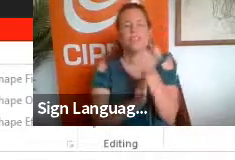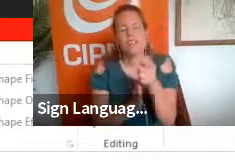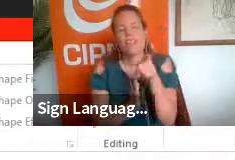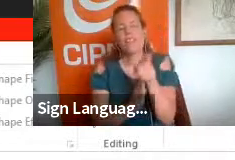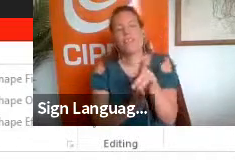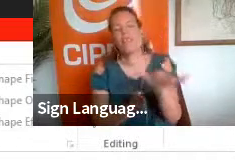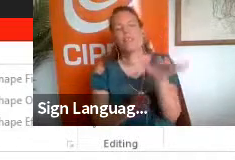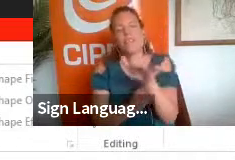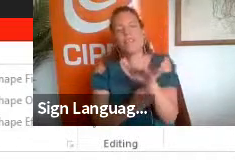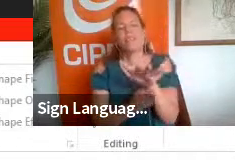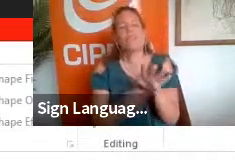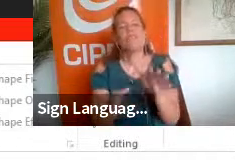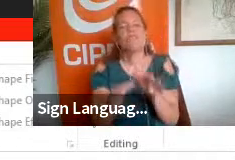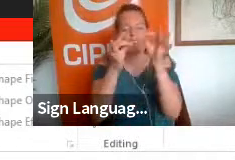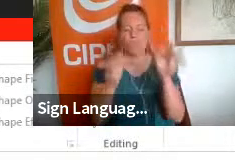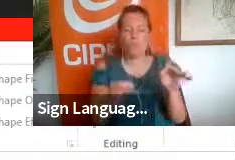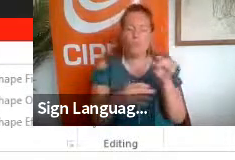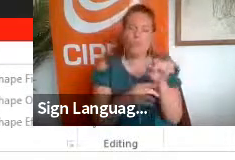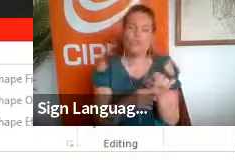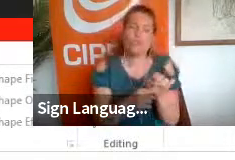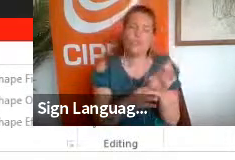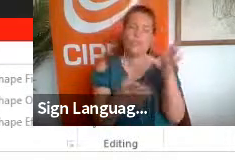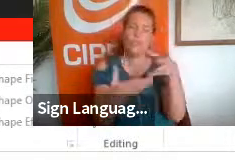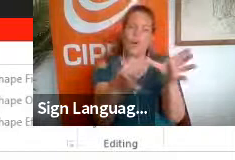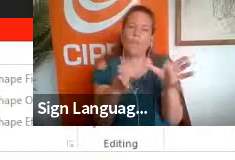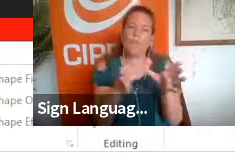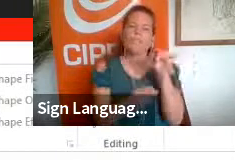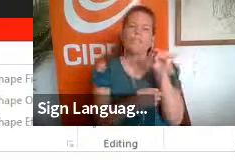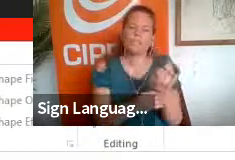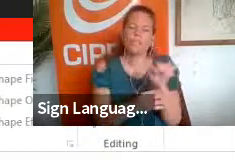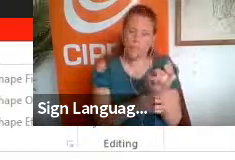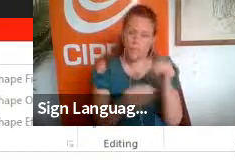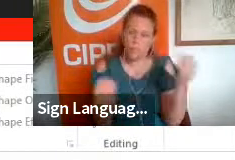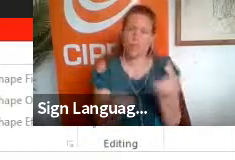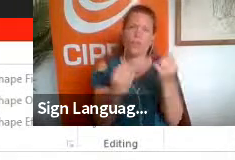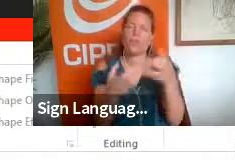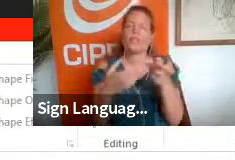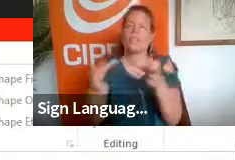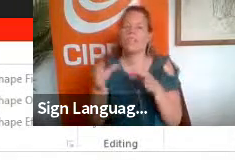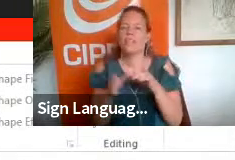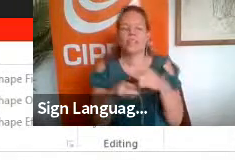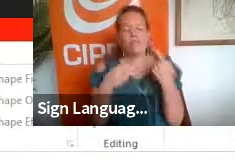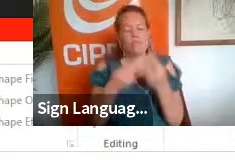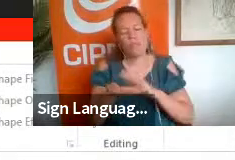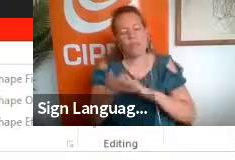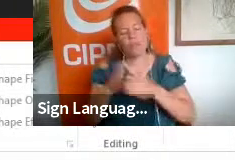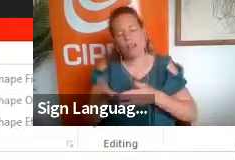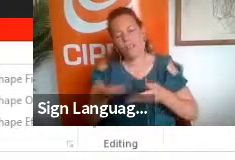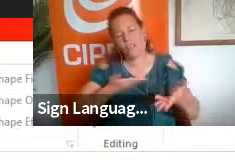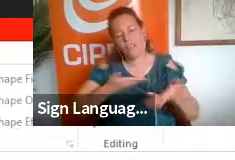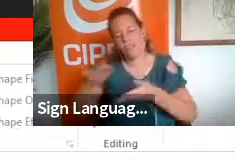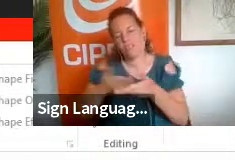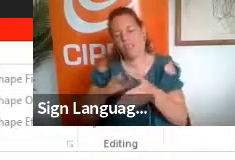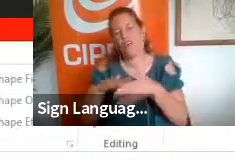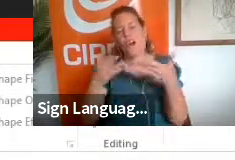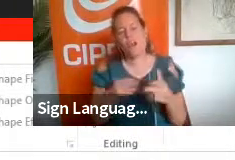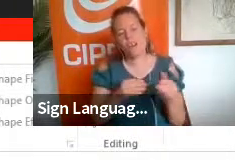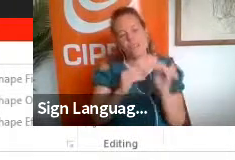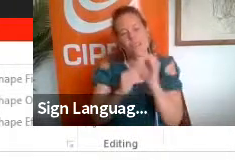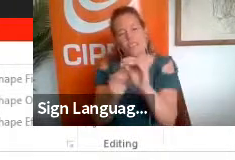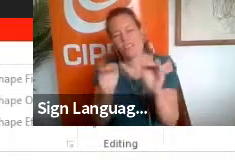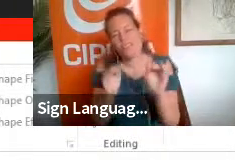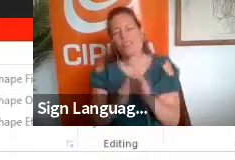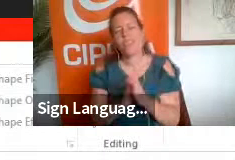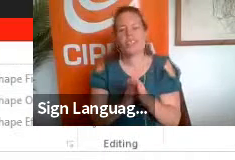resolution committee. So these are the most suitable and willing organizations that we have partnered with for addressing the violations, and in